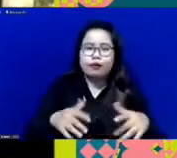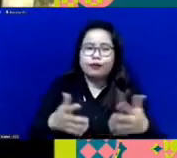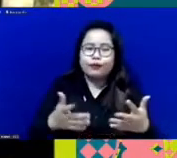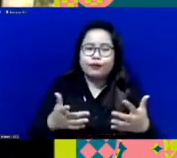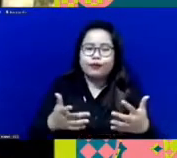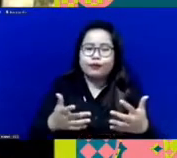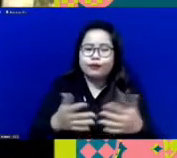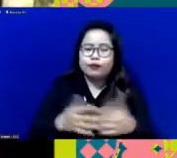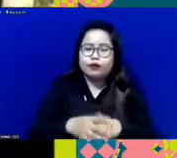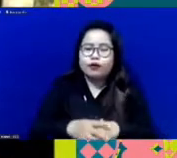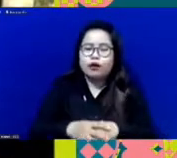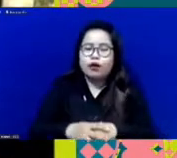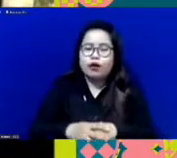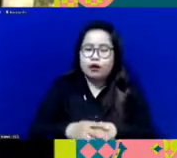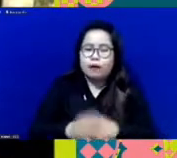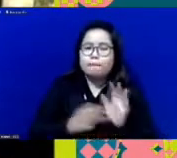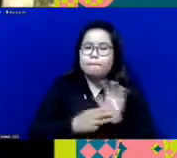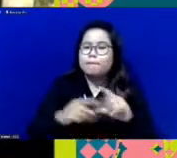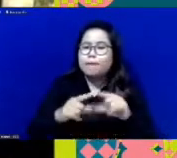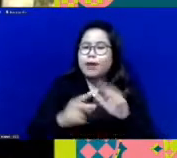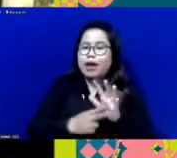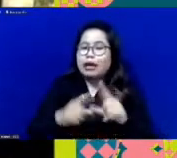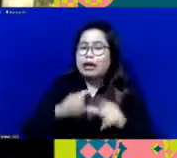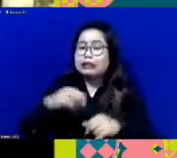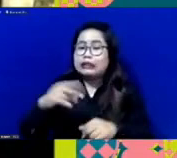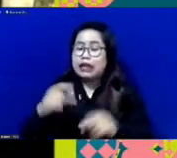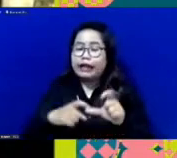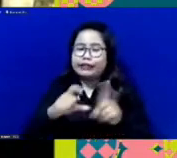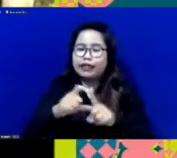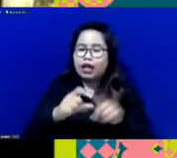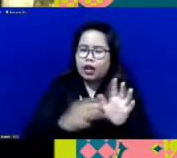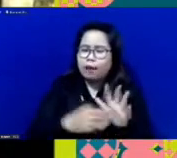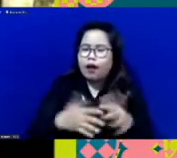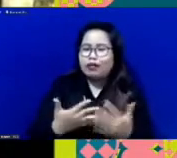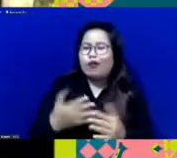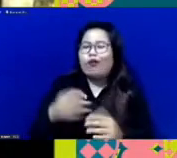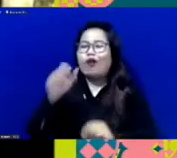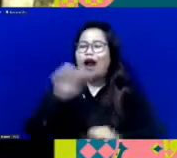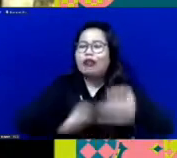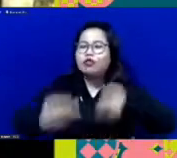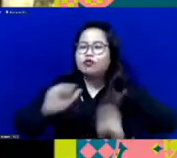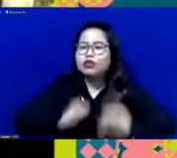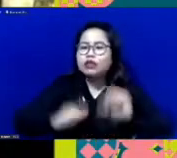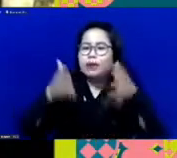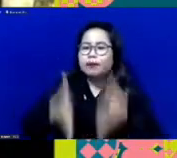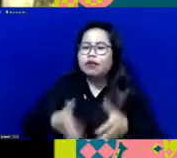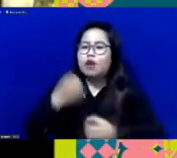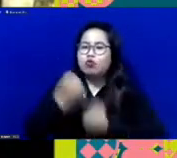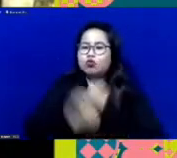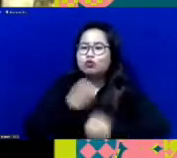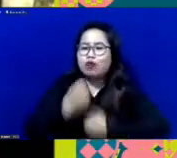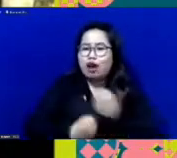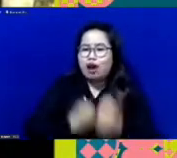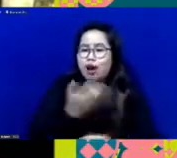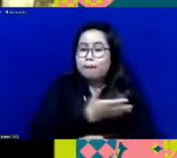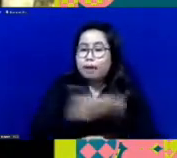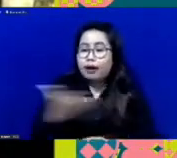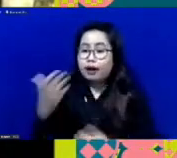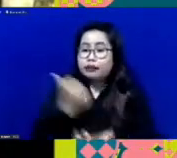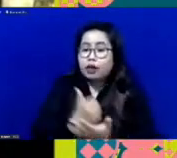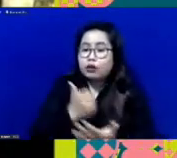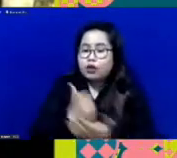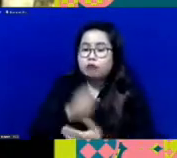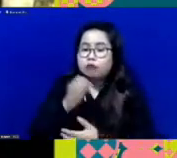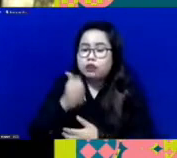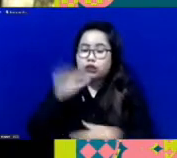best approaches that happen on a micro level need to brought up in a common platform where